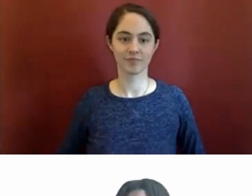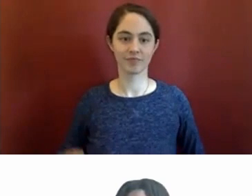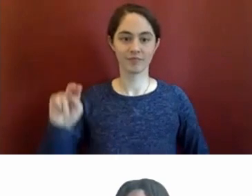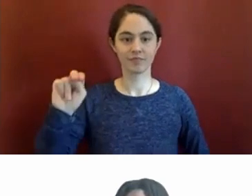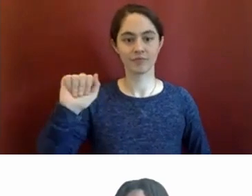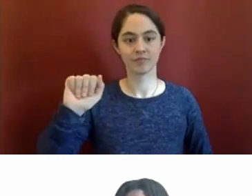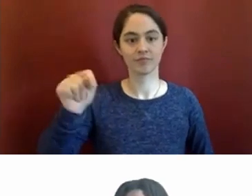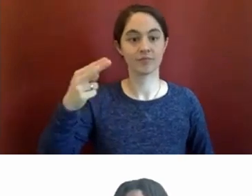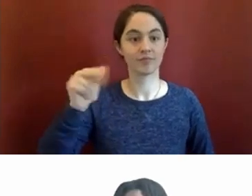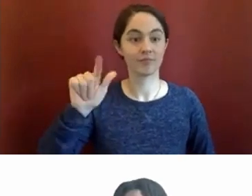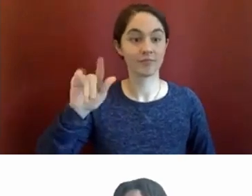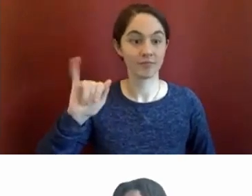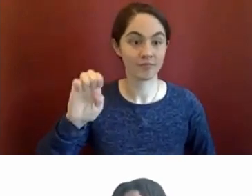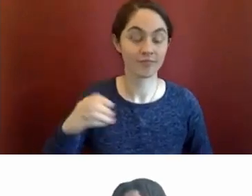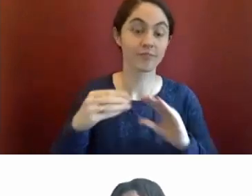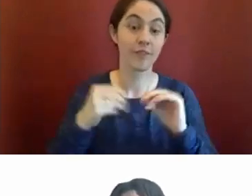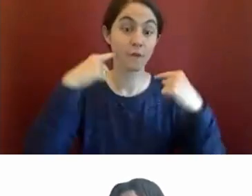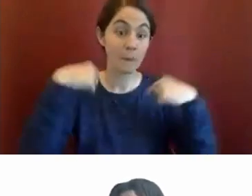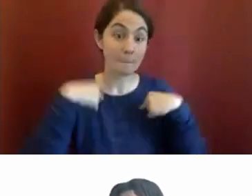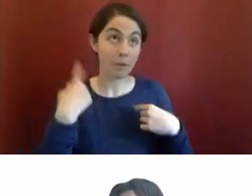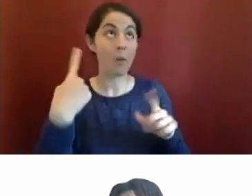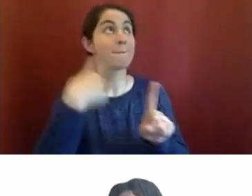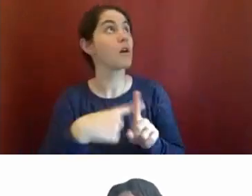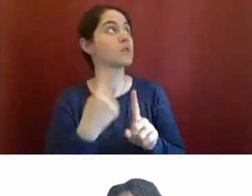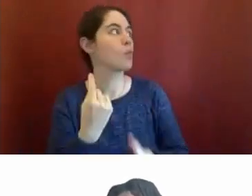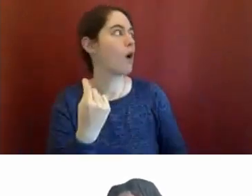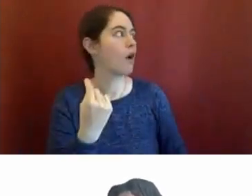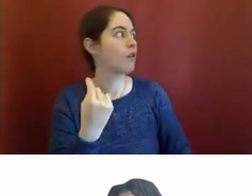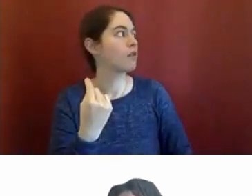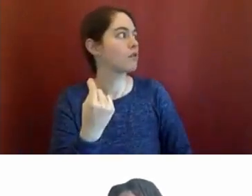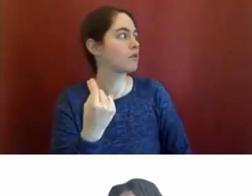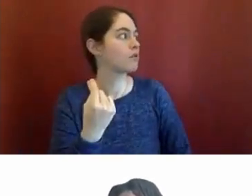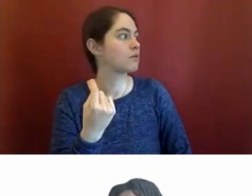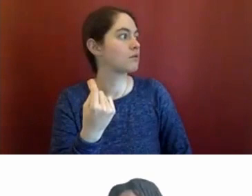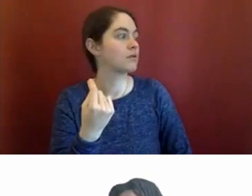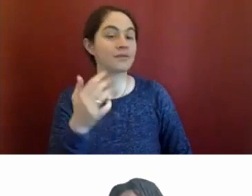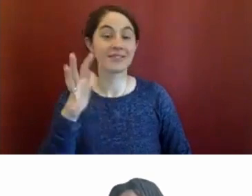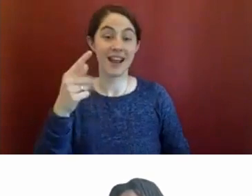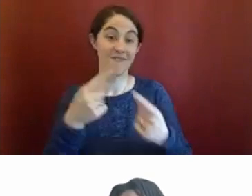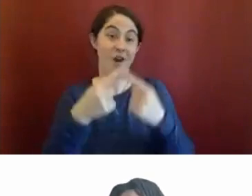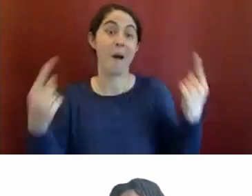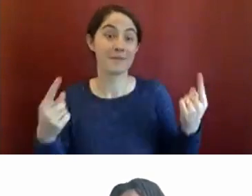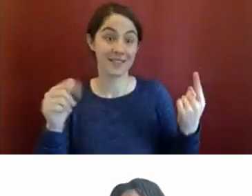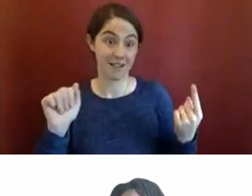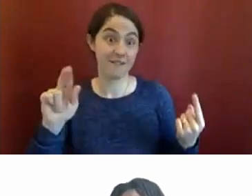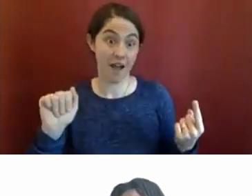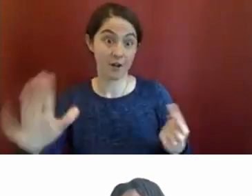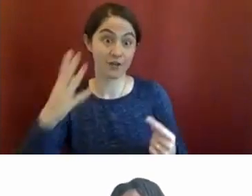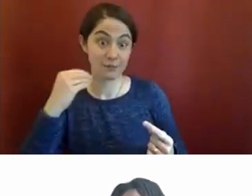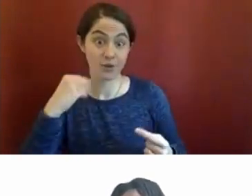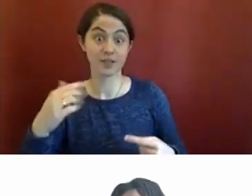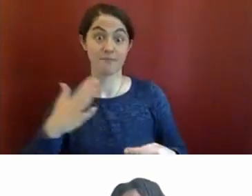For me, a positive is sort of the opposite for Ana, because I did have many